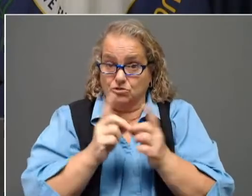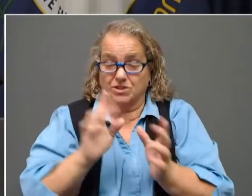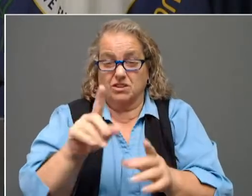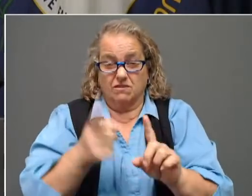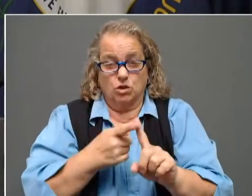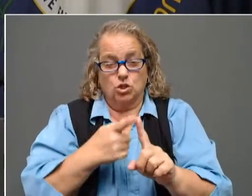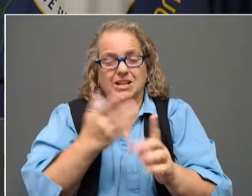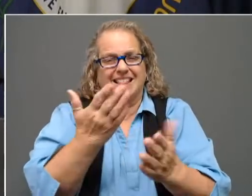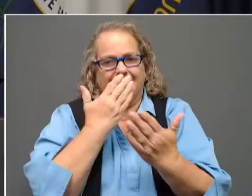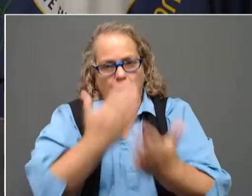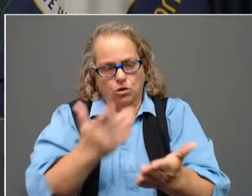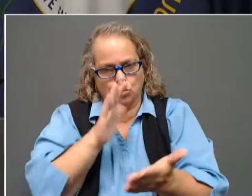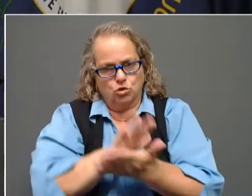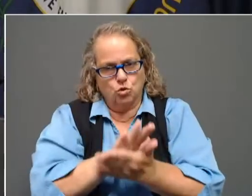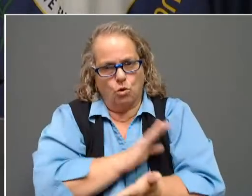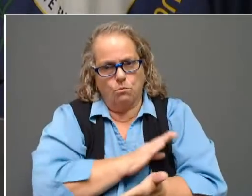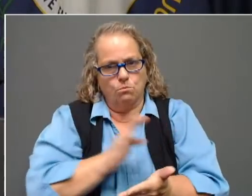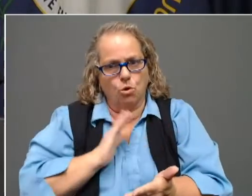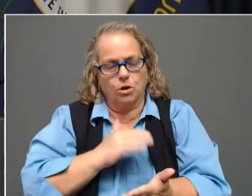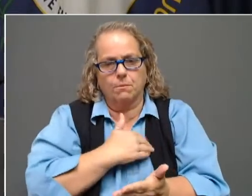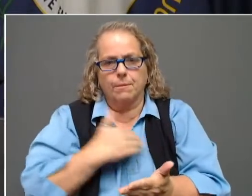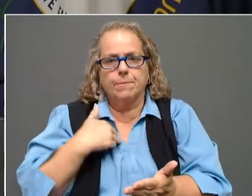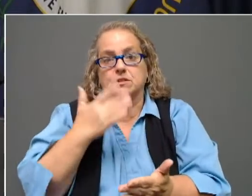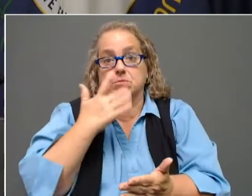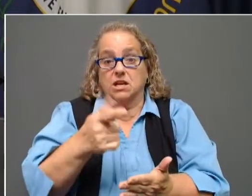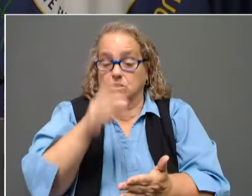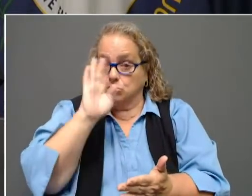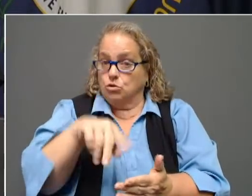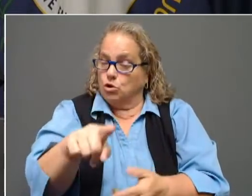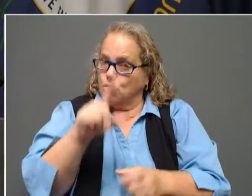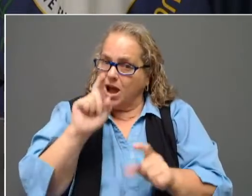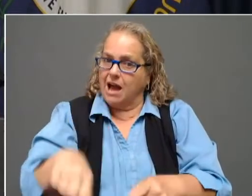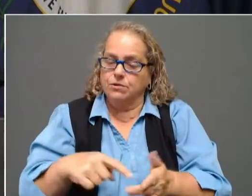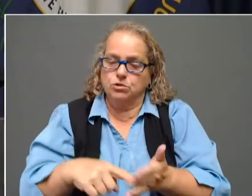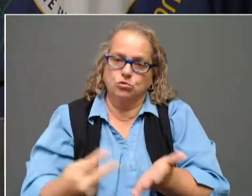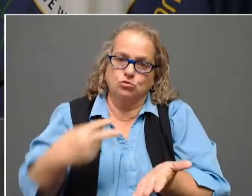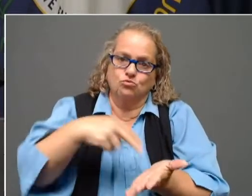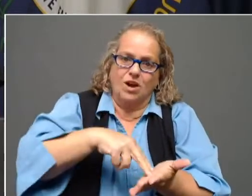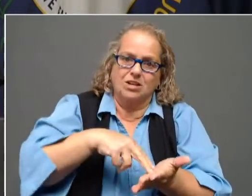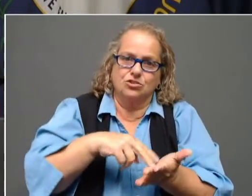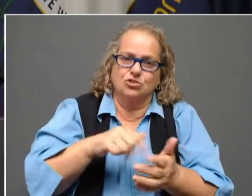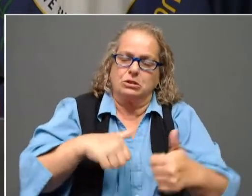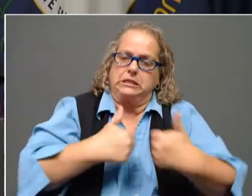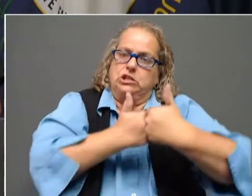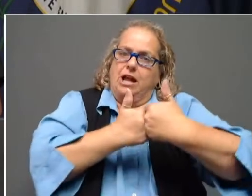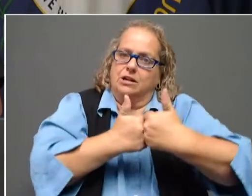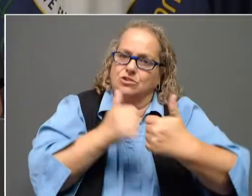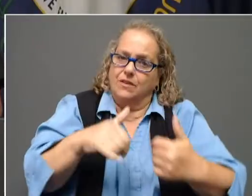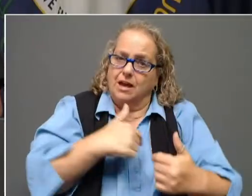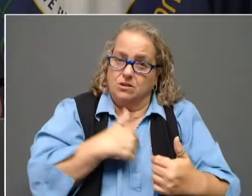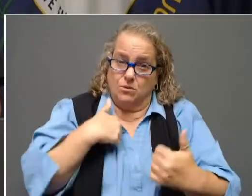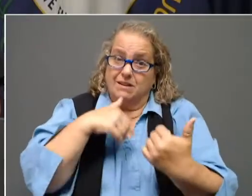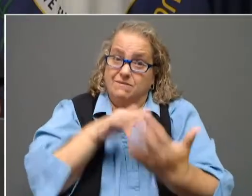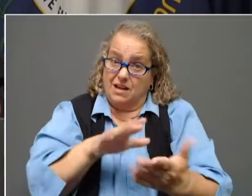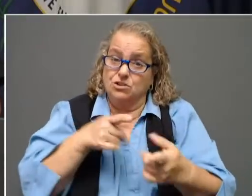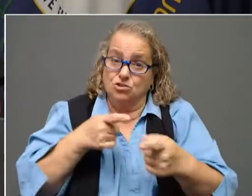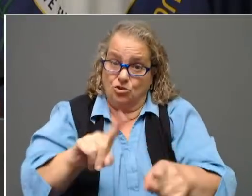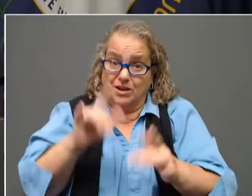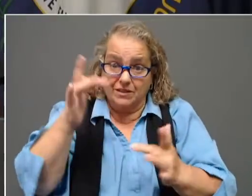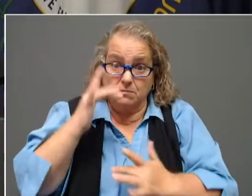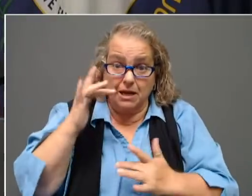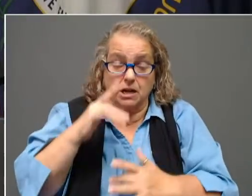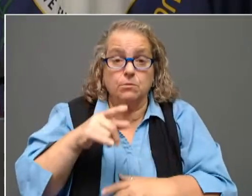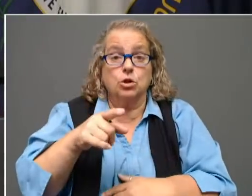for consistently rising to the challenges that we faced throughout this pandemic. You have maintained a